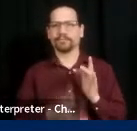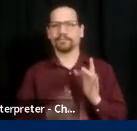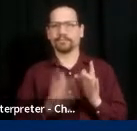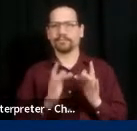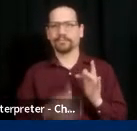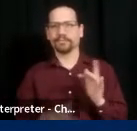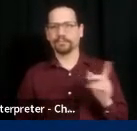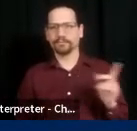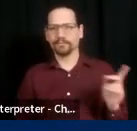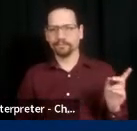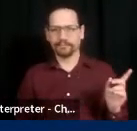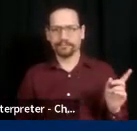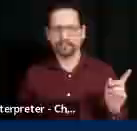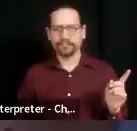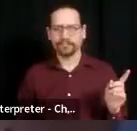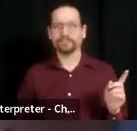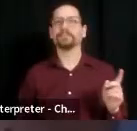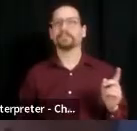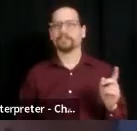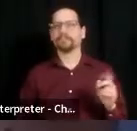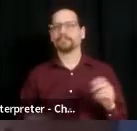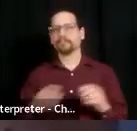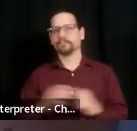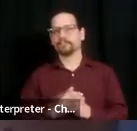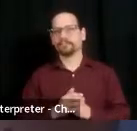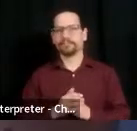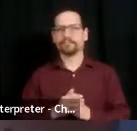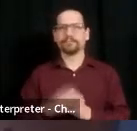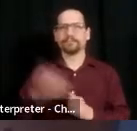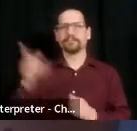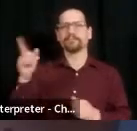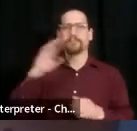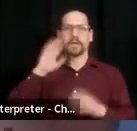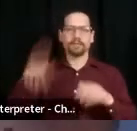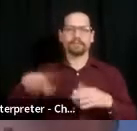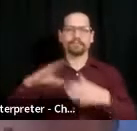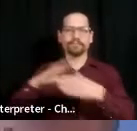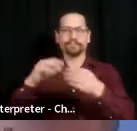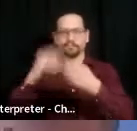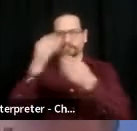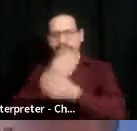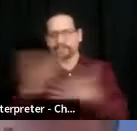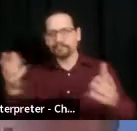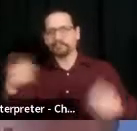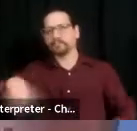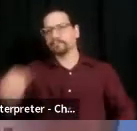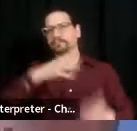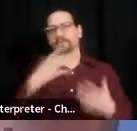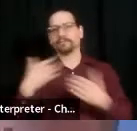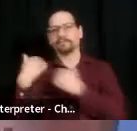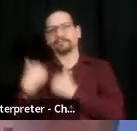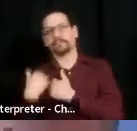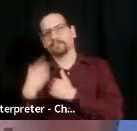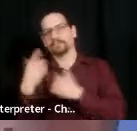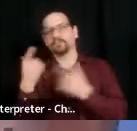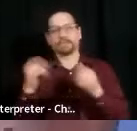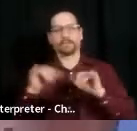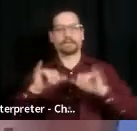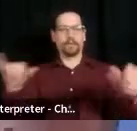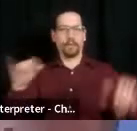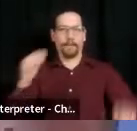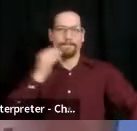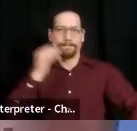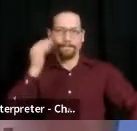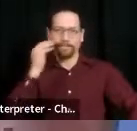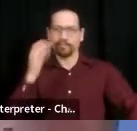for taking this blizzard very seriously and staying off the roads and doing the right thing. It's a serious event,